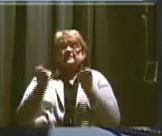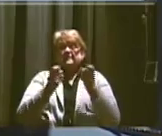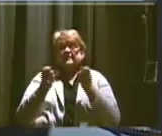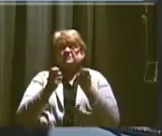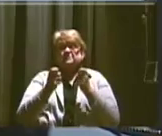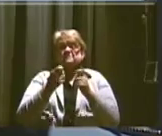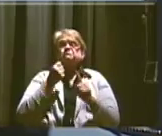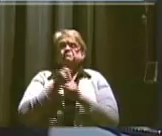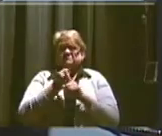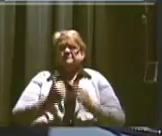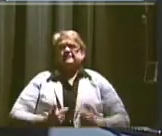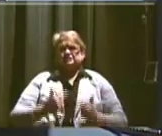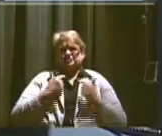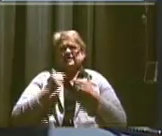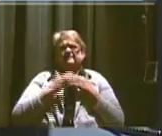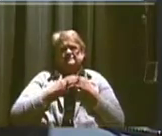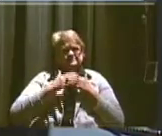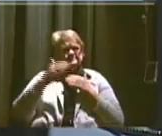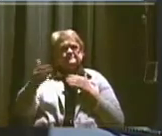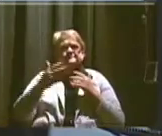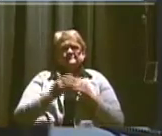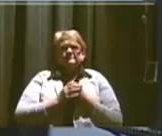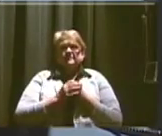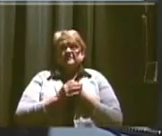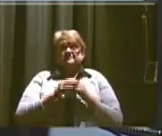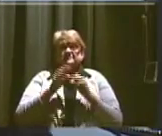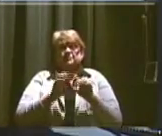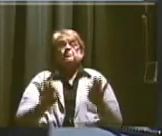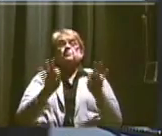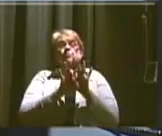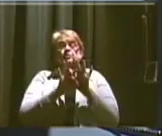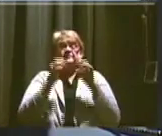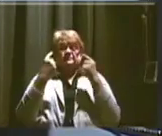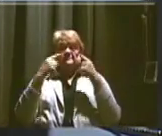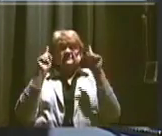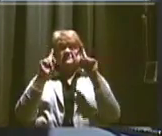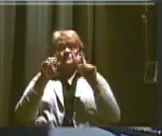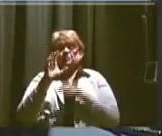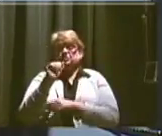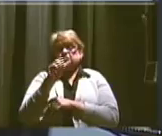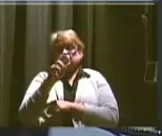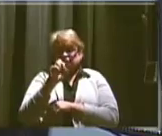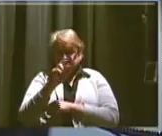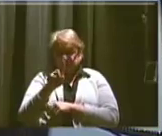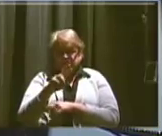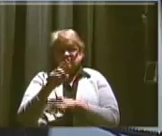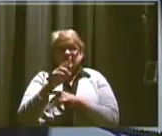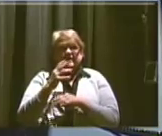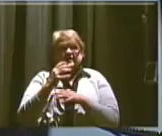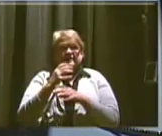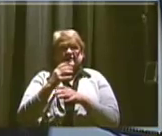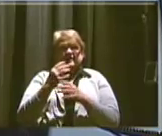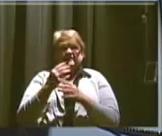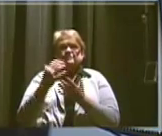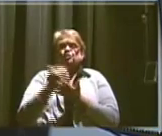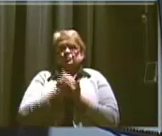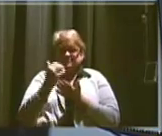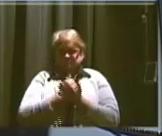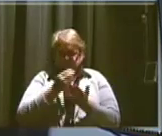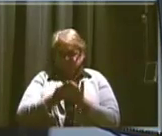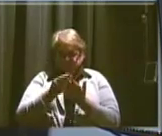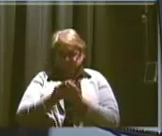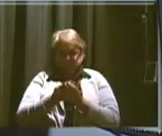life. And it's something that is very vital in having a successful career and obtaining wealth. And that's why I feel like this school is the school